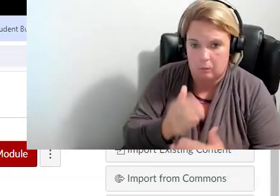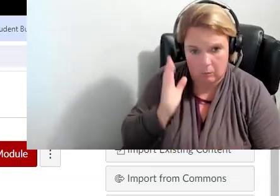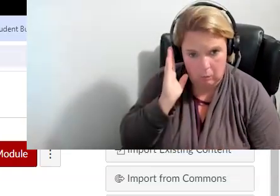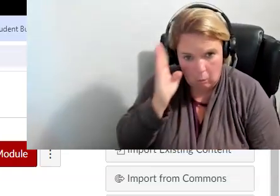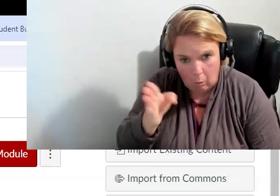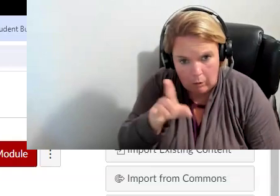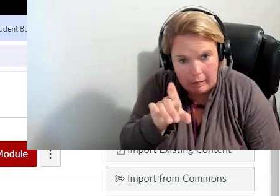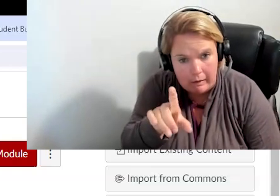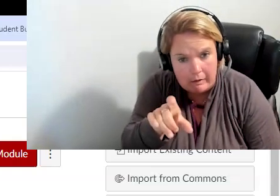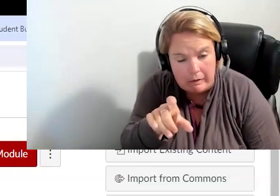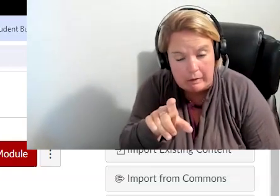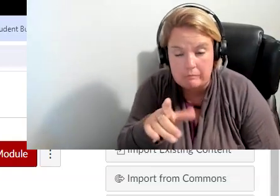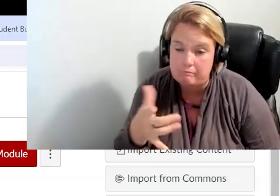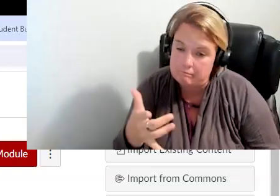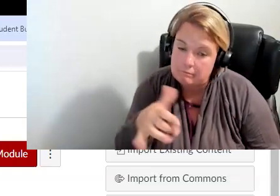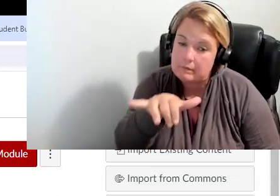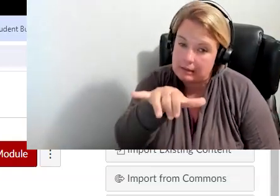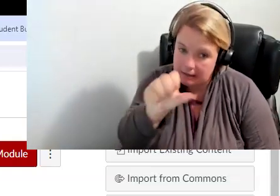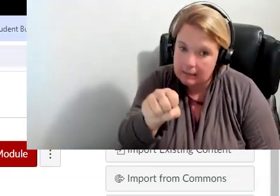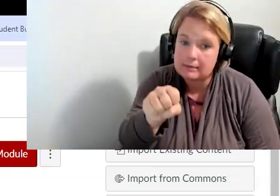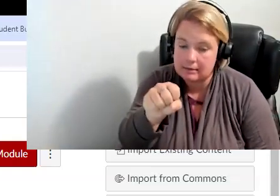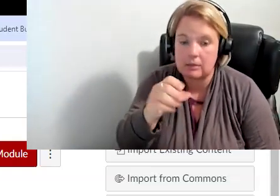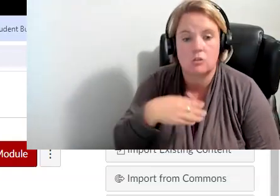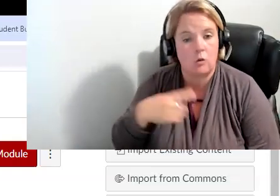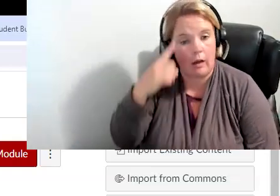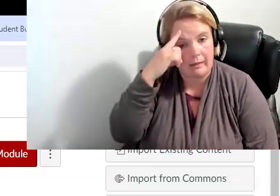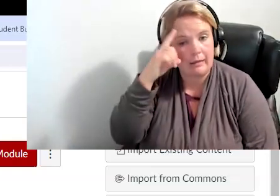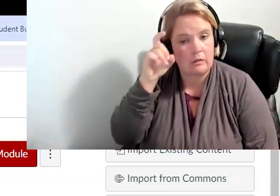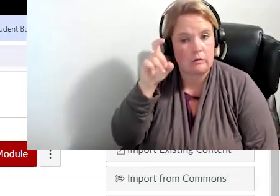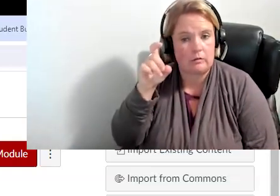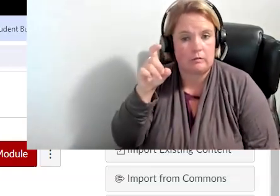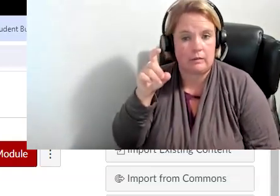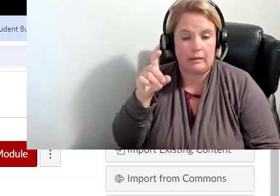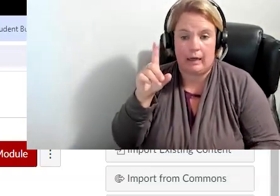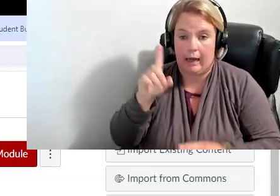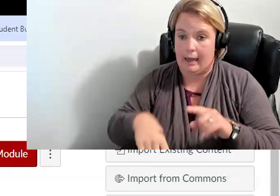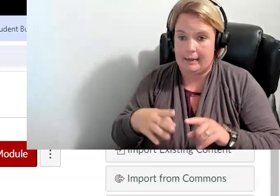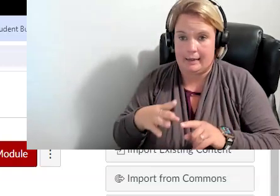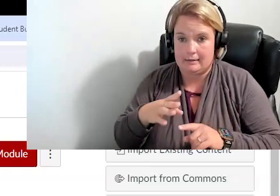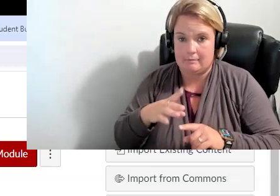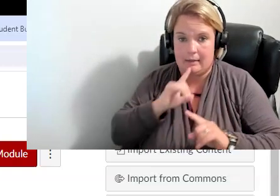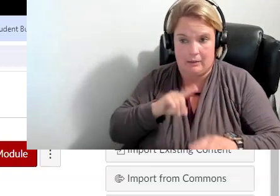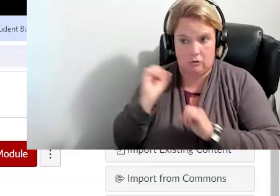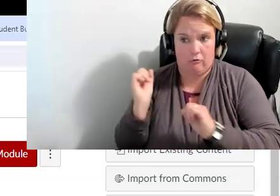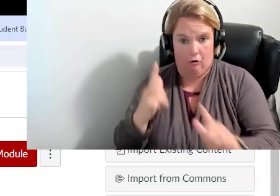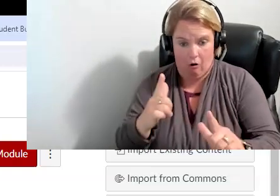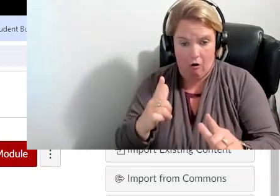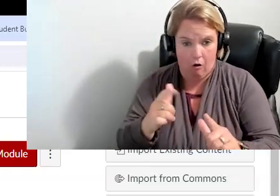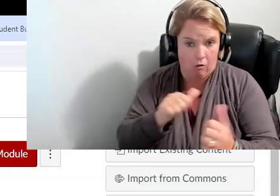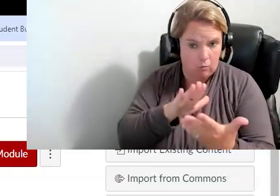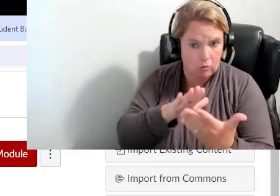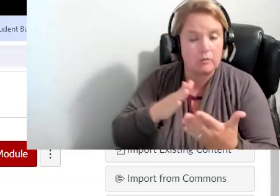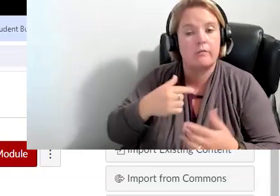they? Yeah, they are going to. I think we kind of have to figure out how to. So I can't speak to everybody's approach to this, but I can tell